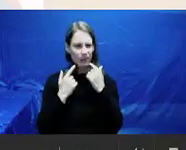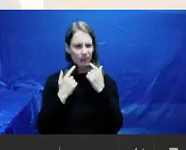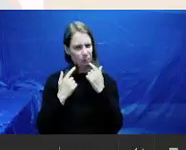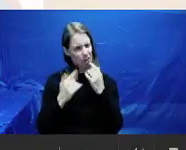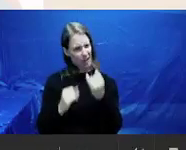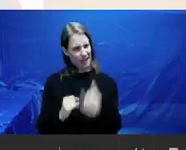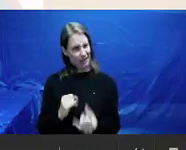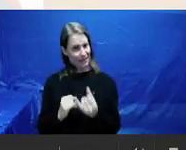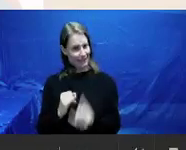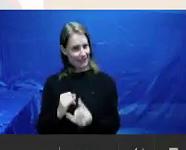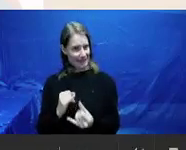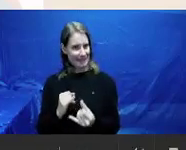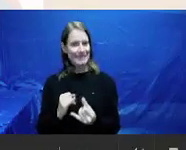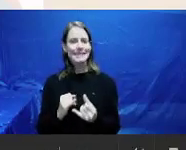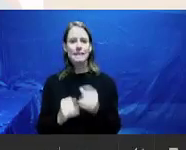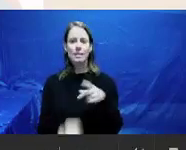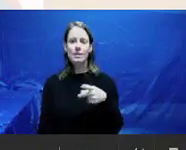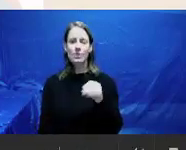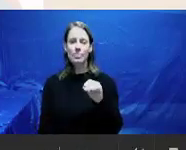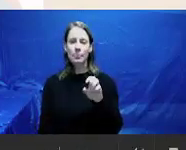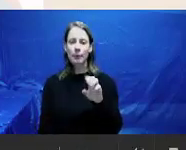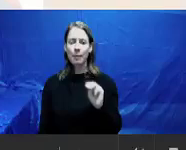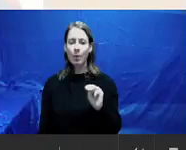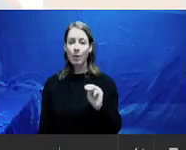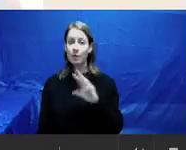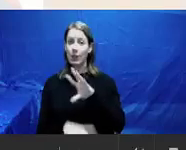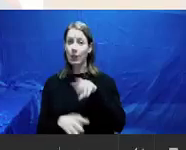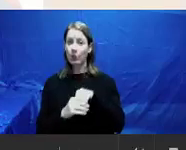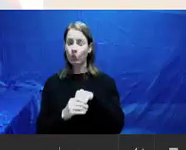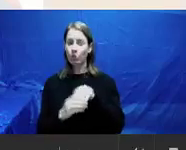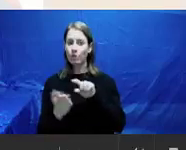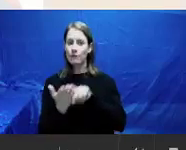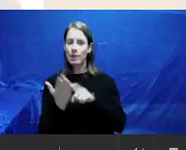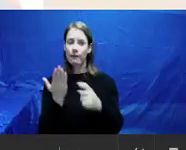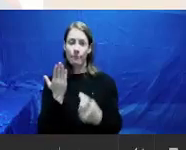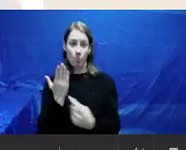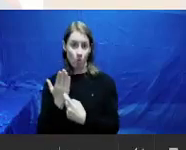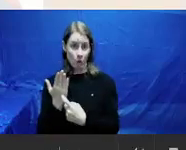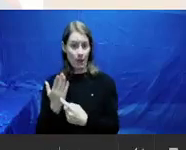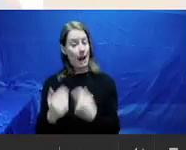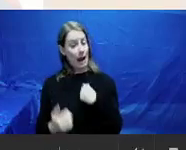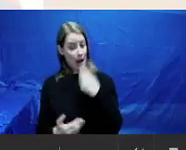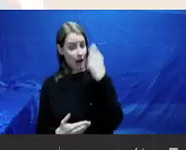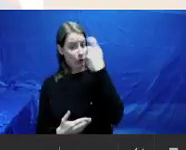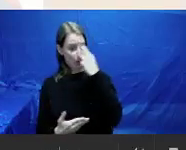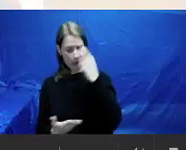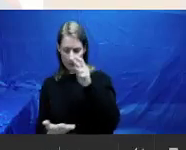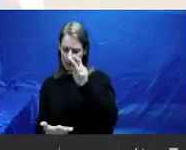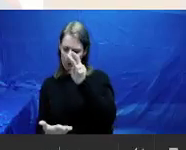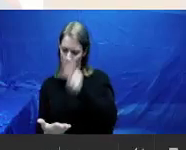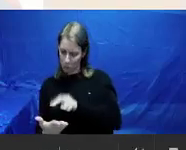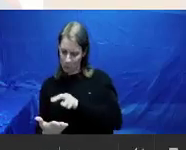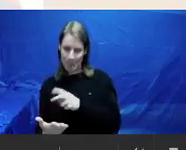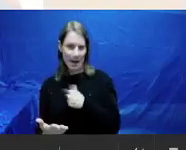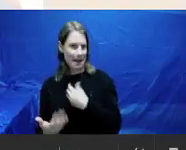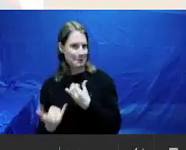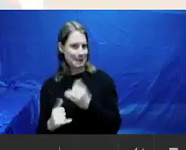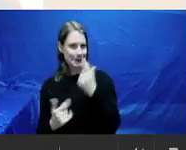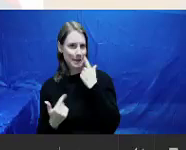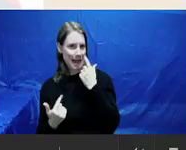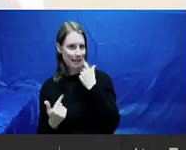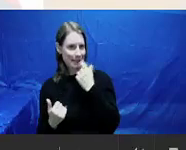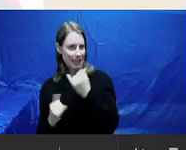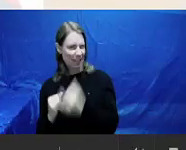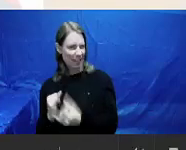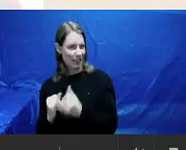of a metaphor at the end of every poem. And I realized that I was still laughing at the end of the poem, and he wasn't. Even though